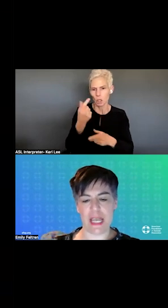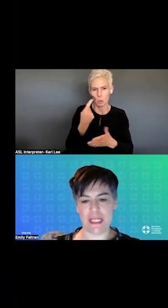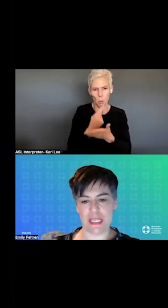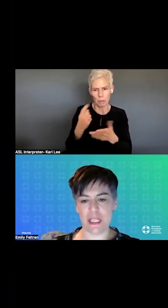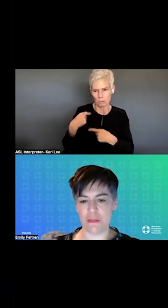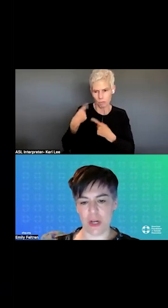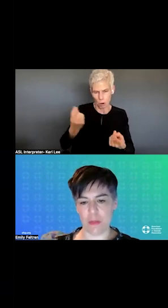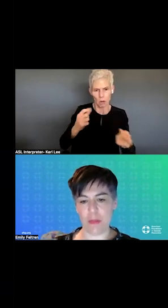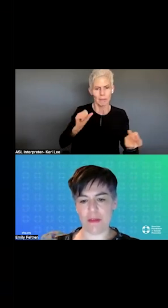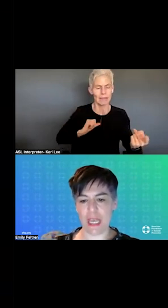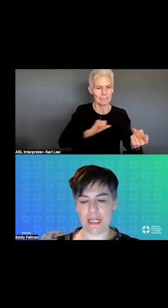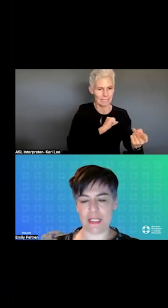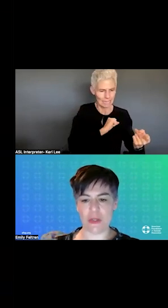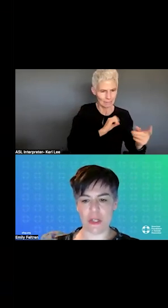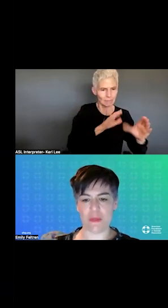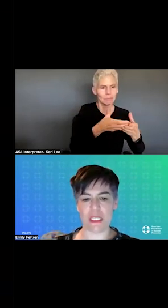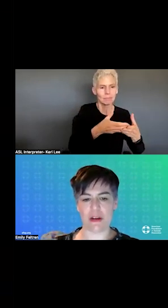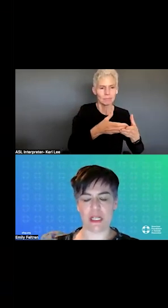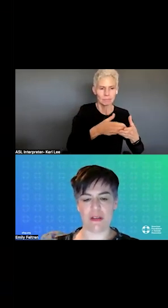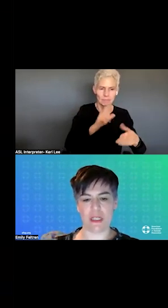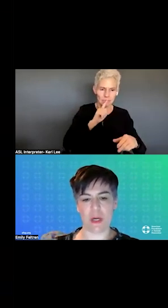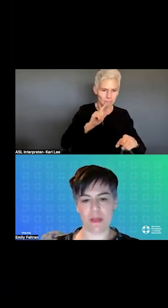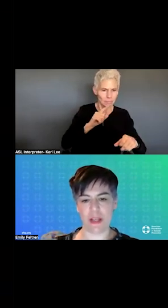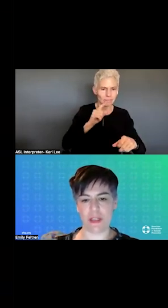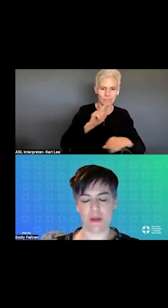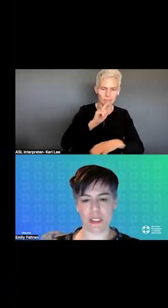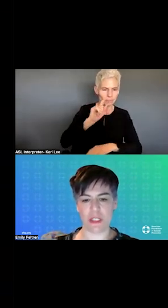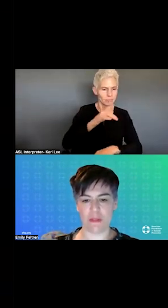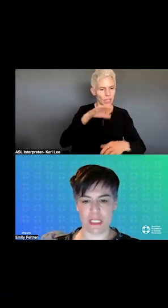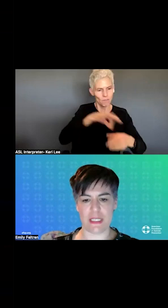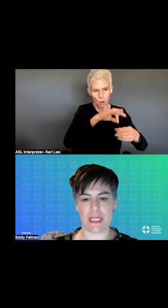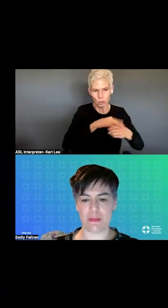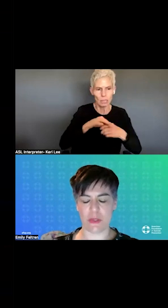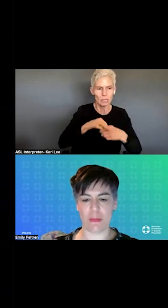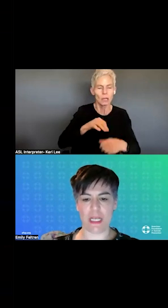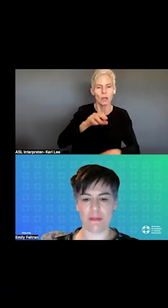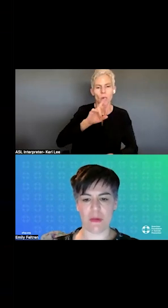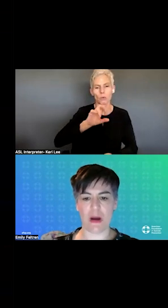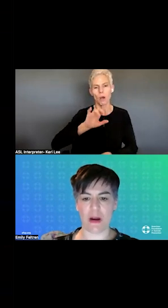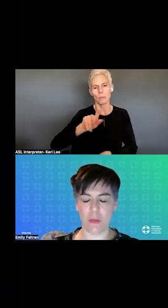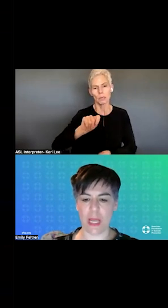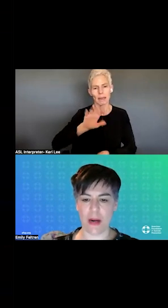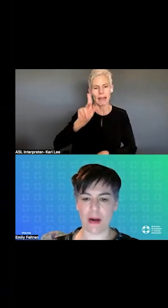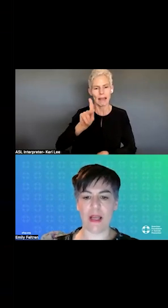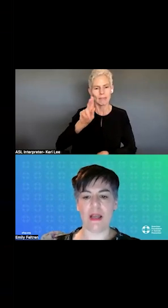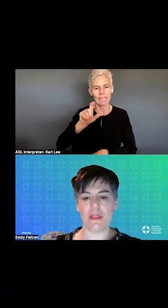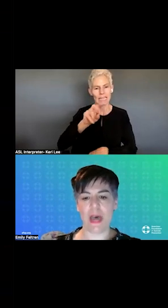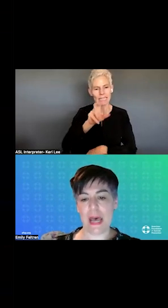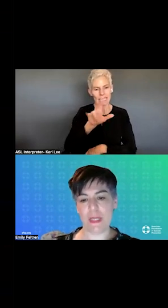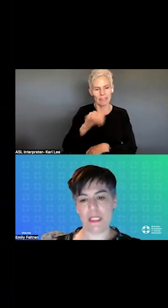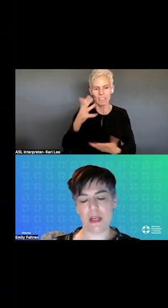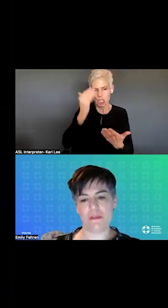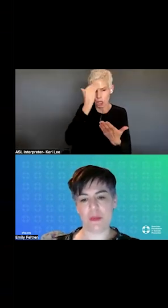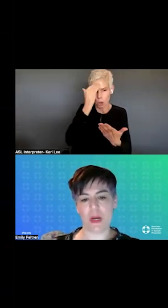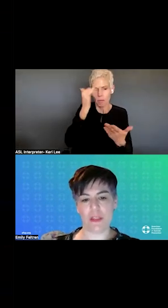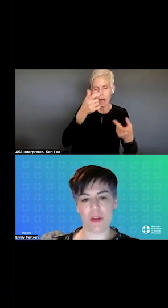the Senate did confirm Robert F. Kennedy Jr. to be Secretary of the Department of Health and Human Services, as I'm sure many of you are aware. That